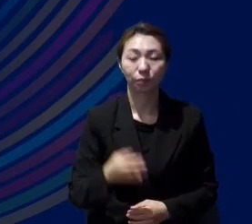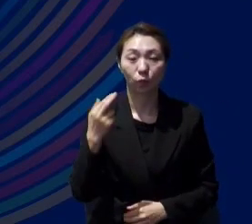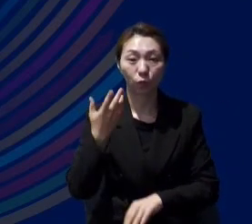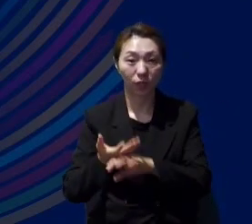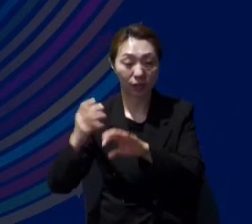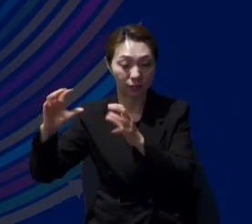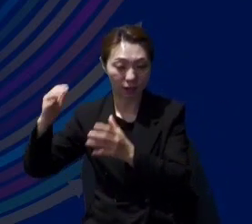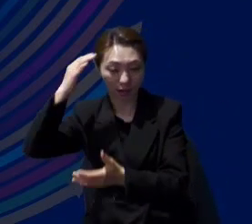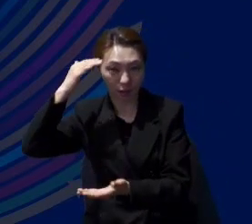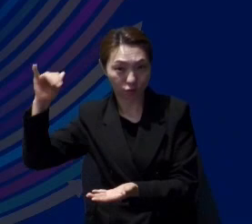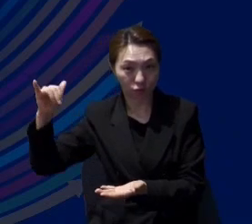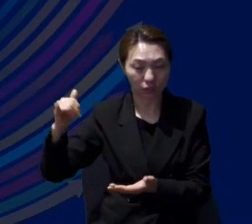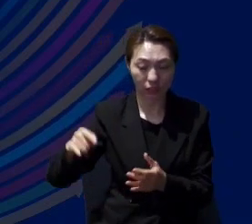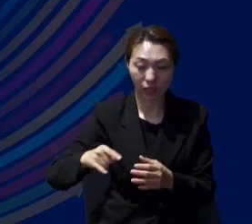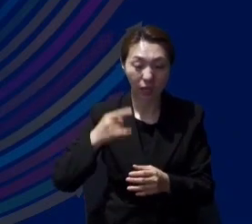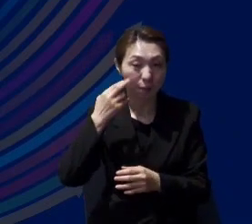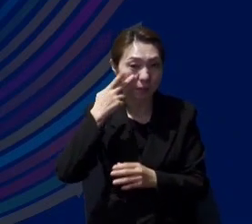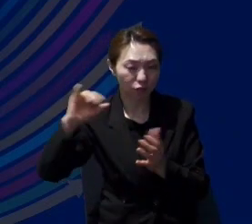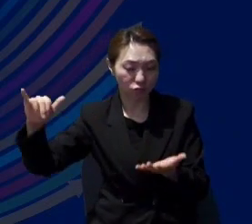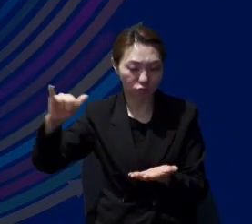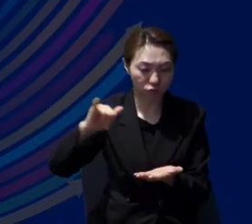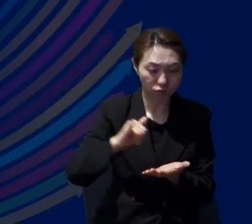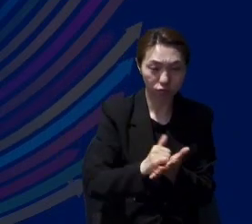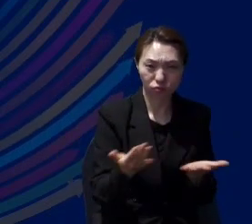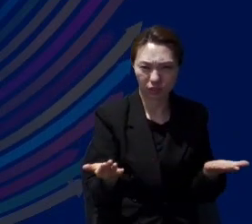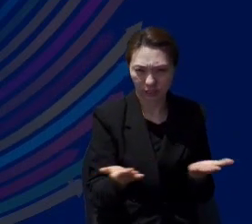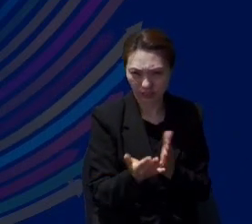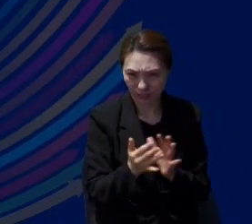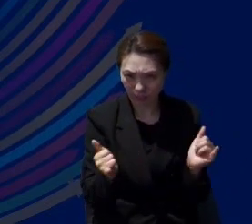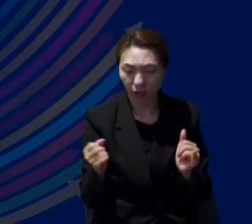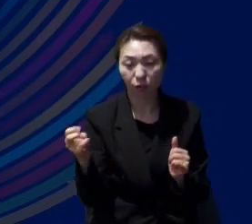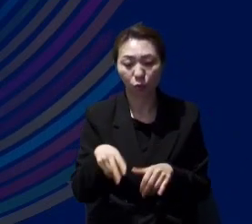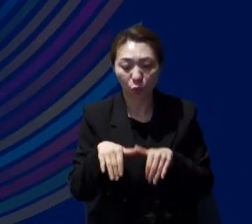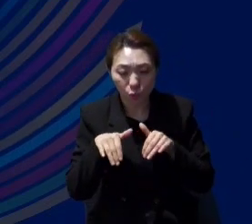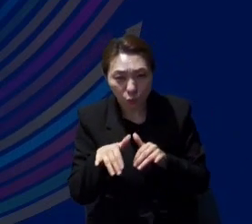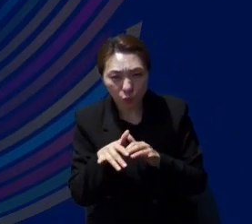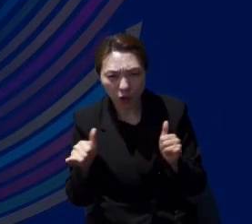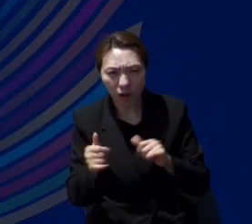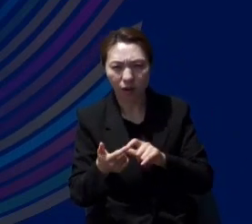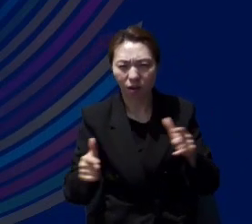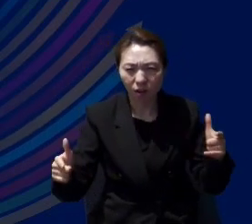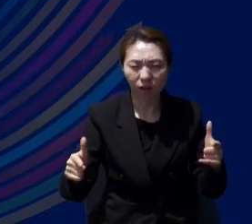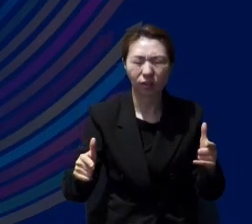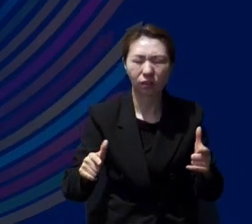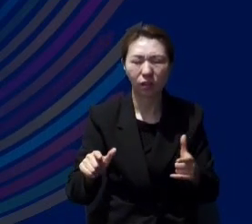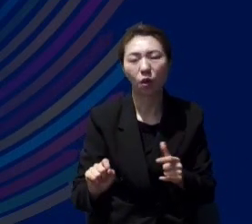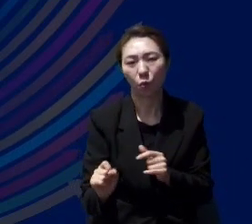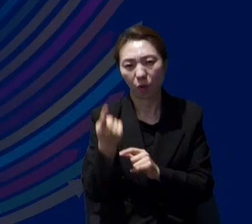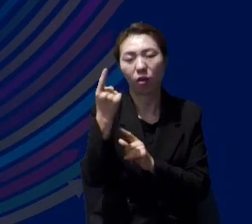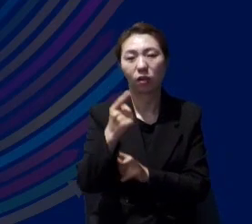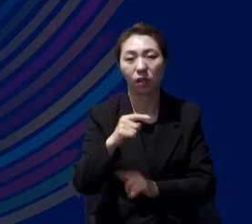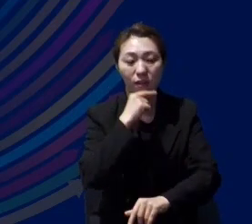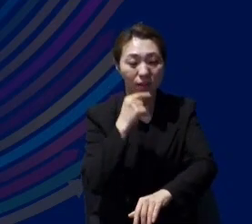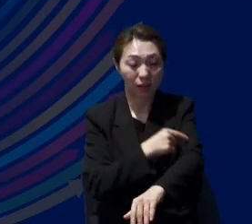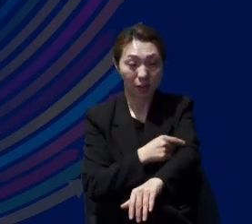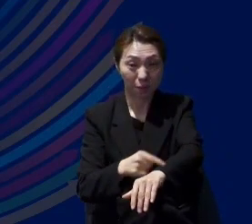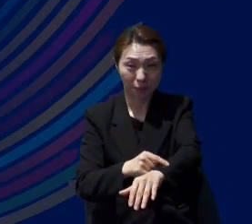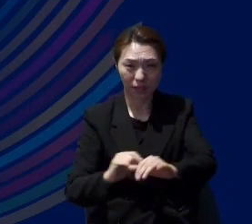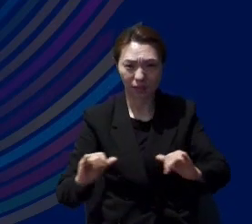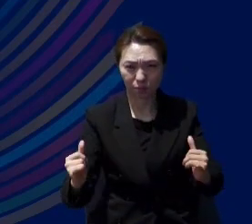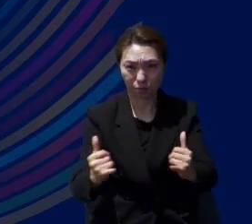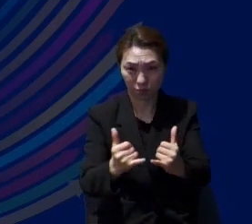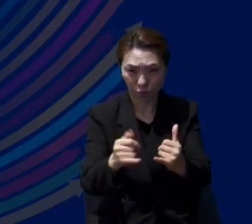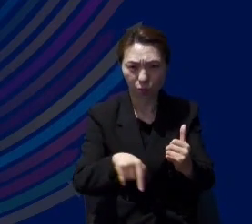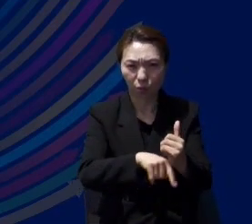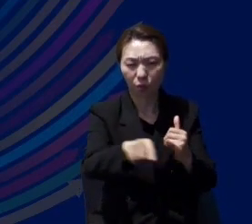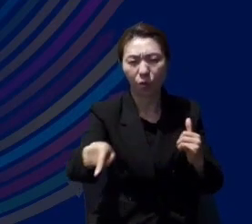very large disparities in health outcomes between the 5 groups that I've listed here. And plausibly, the size of those disparities varies, again,